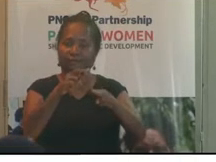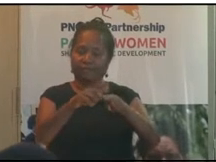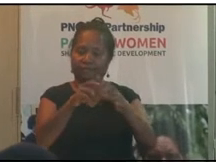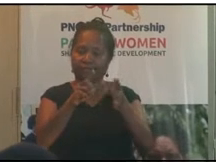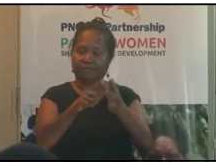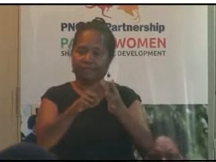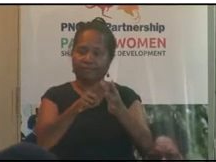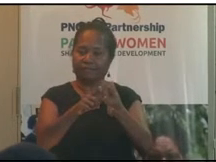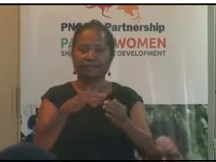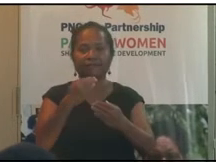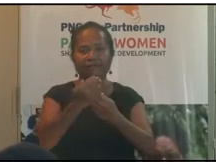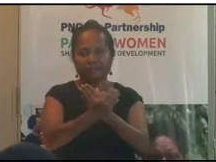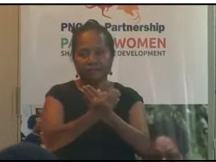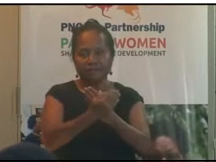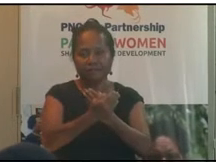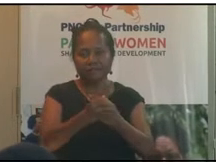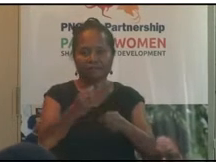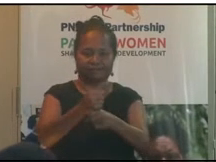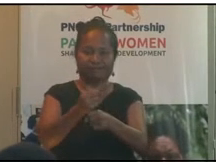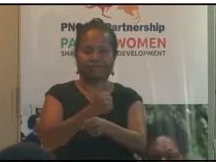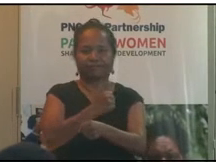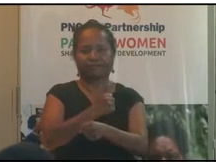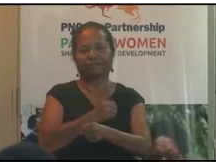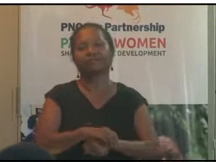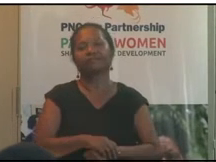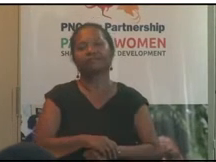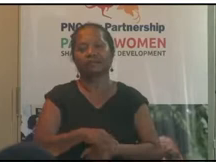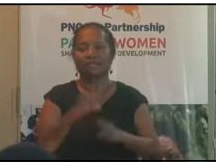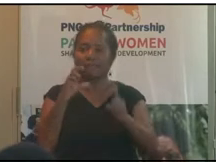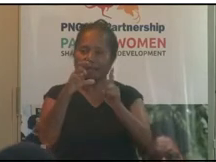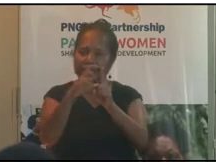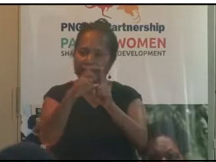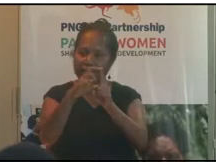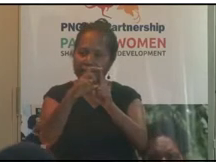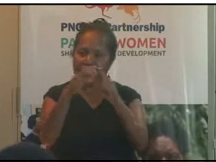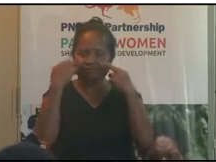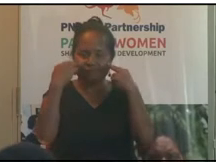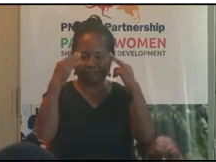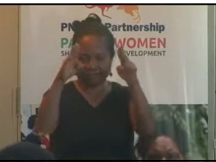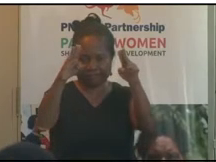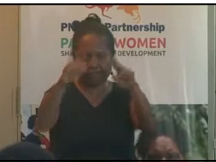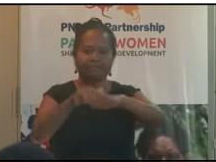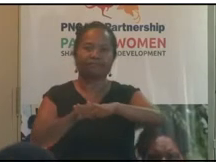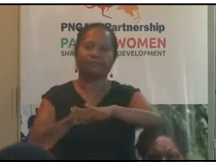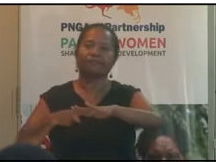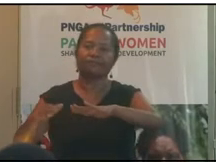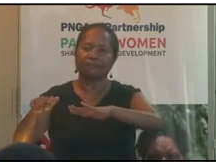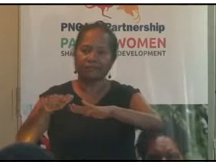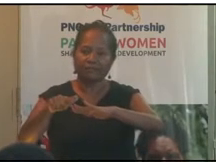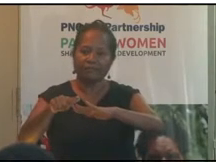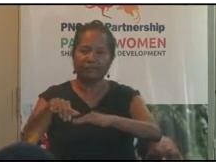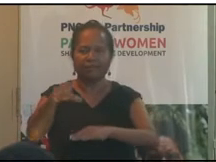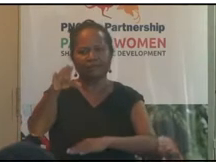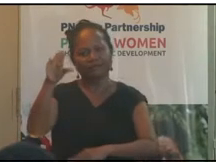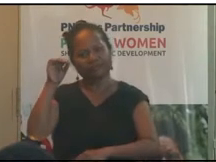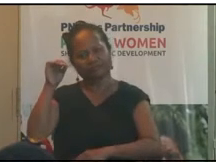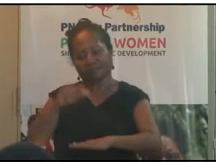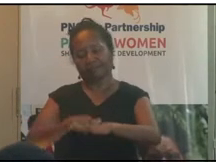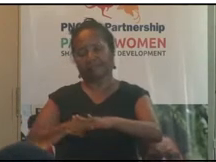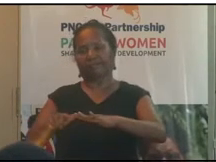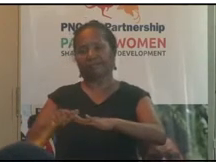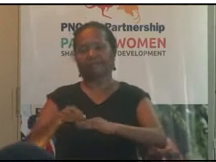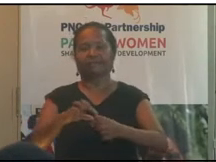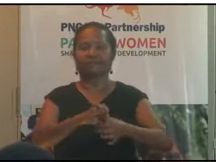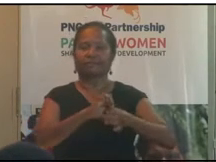smaller Hidden Valley gold and copper mines. Dulciana is focused on customary land issues, benefit sharing for landowners,